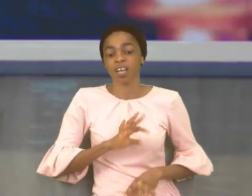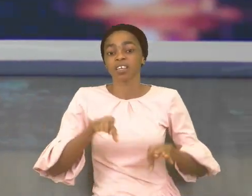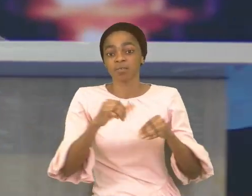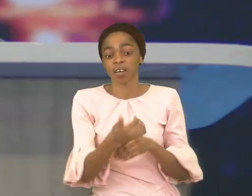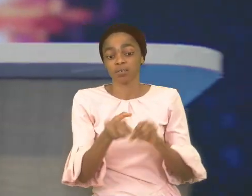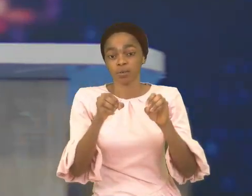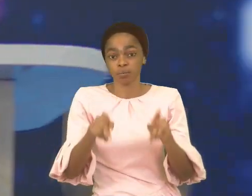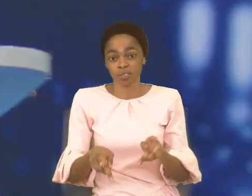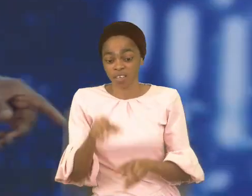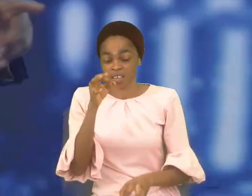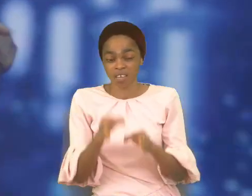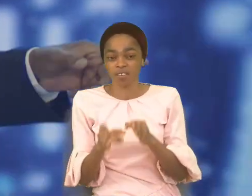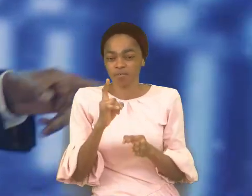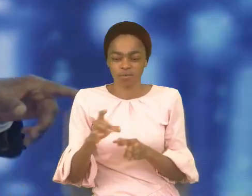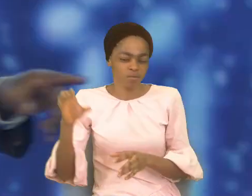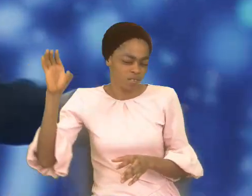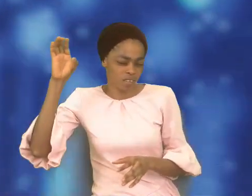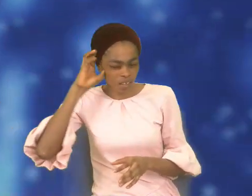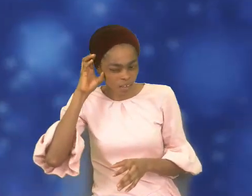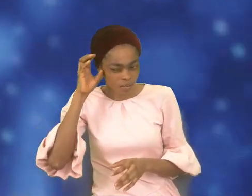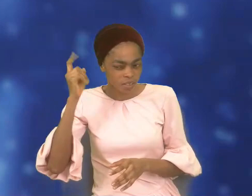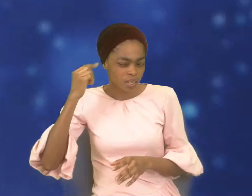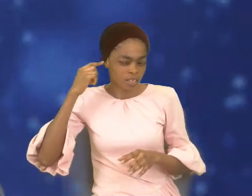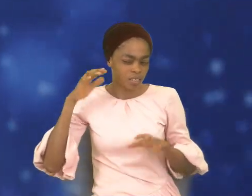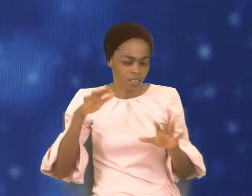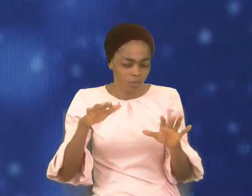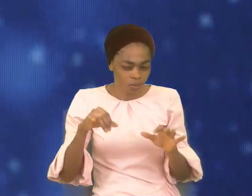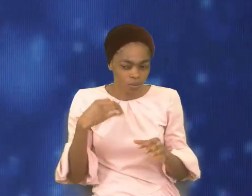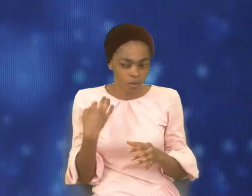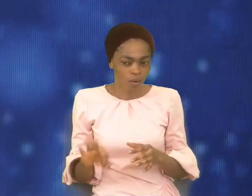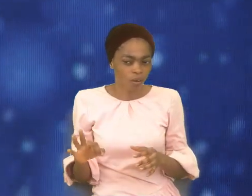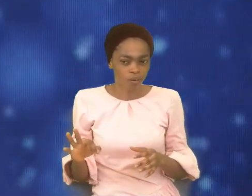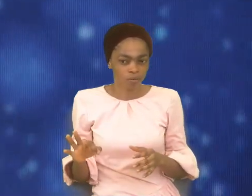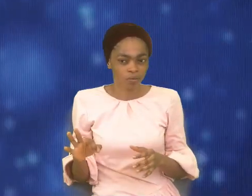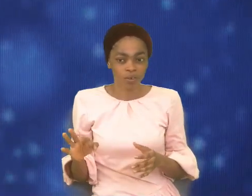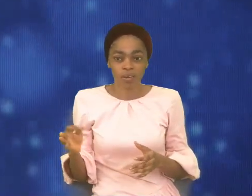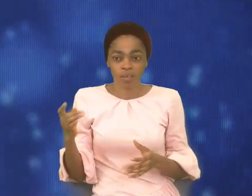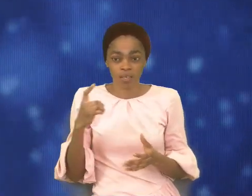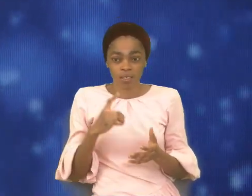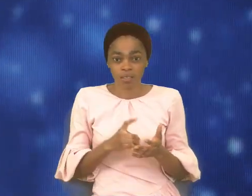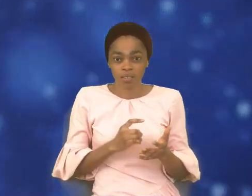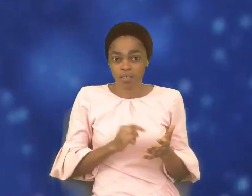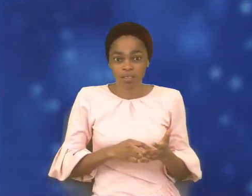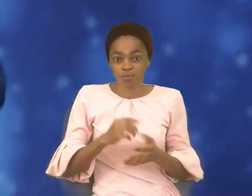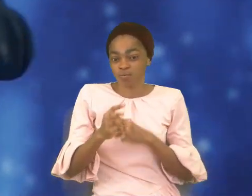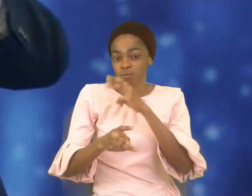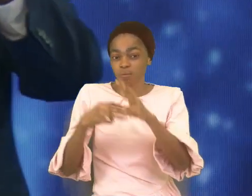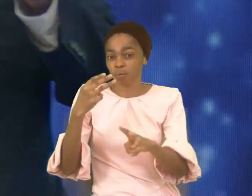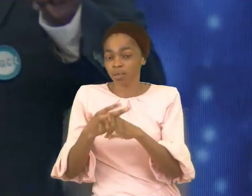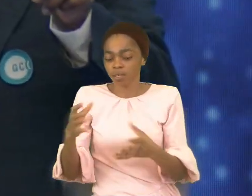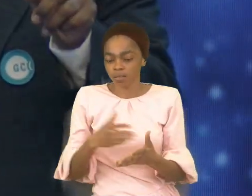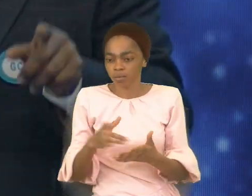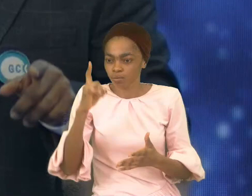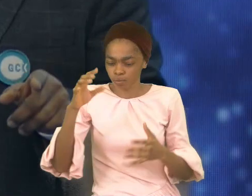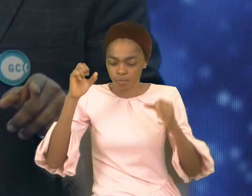of the worldly music, you fall down, all right, I forgive the past.